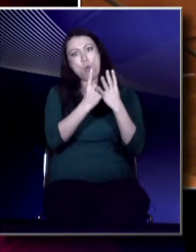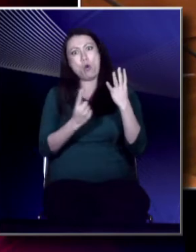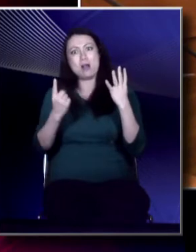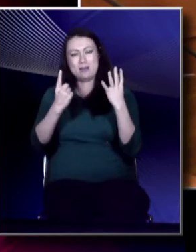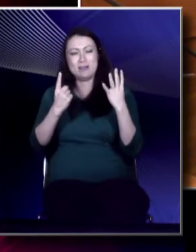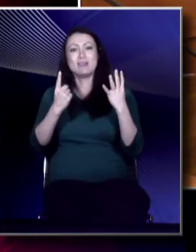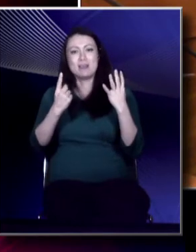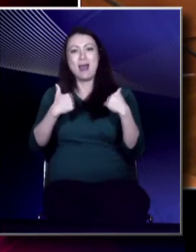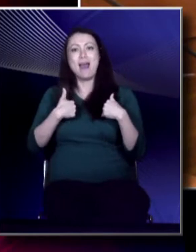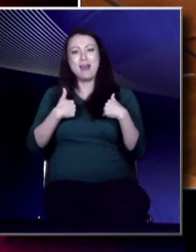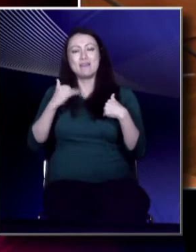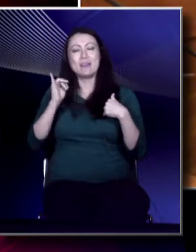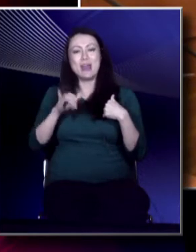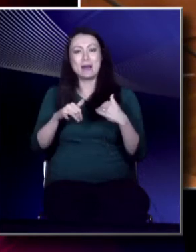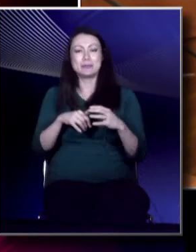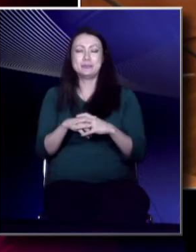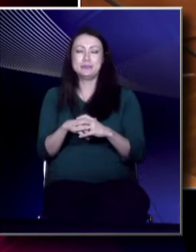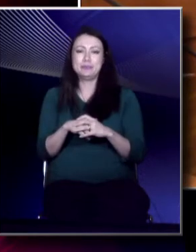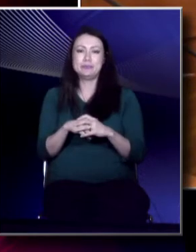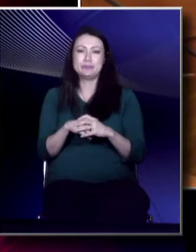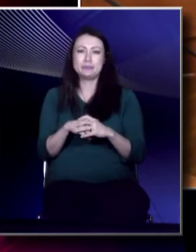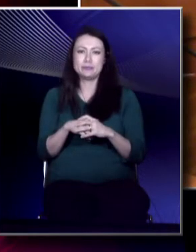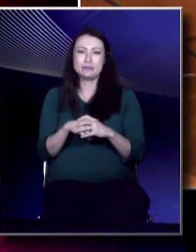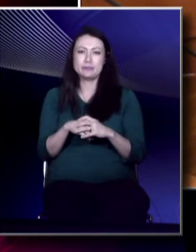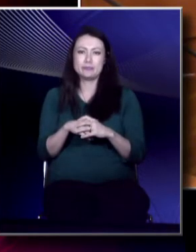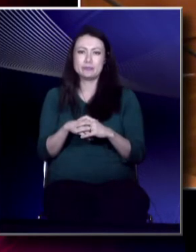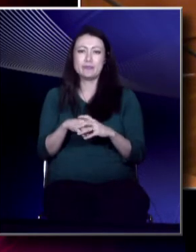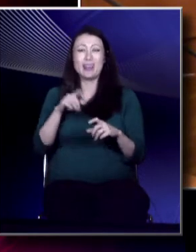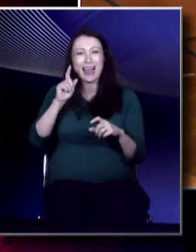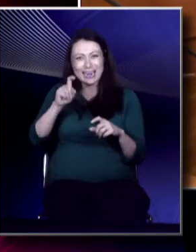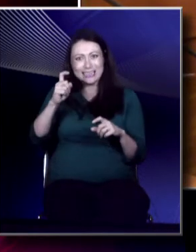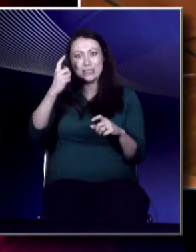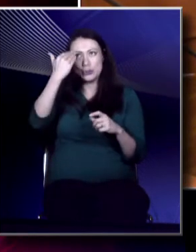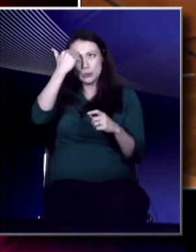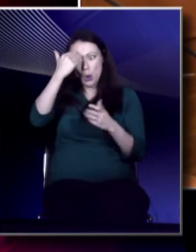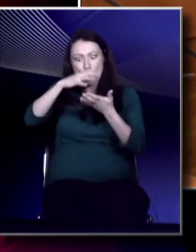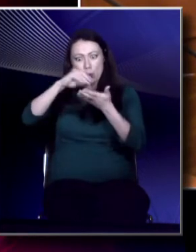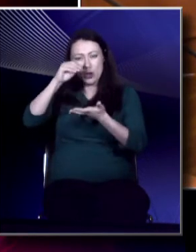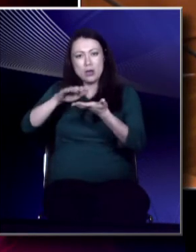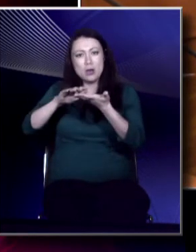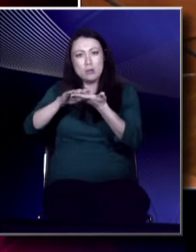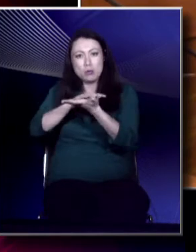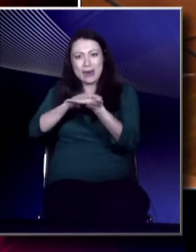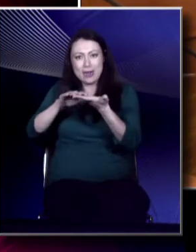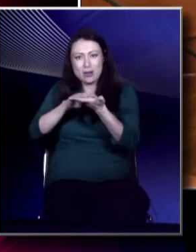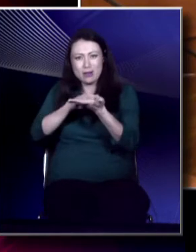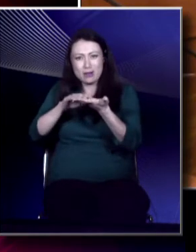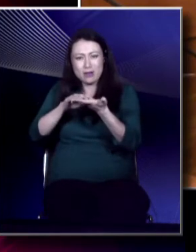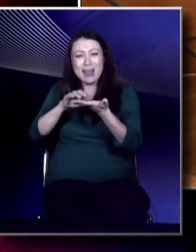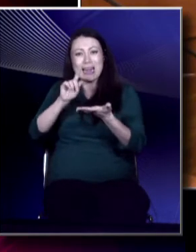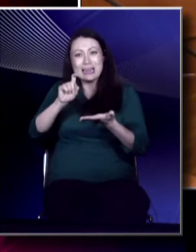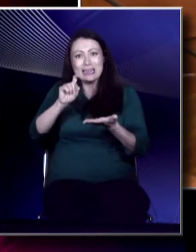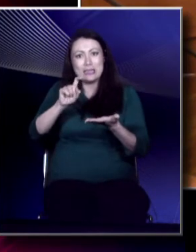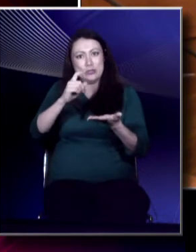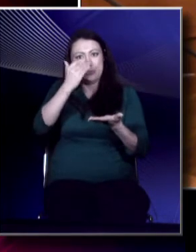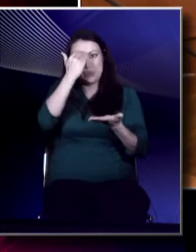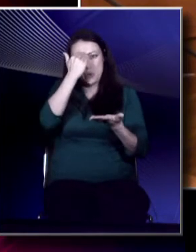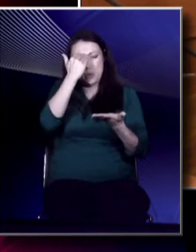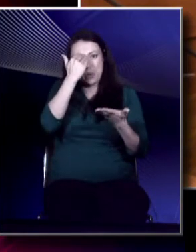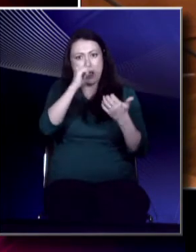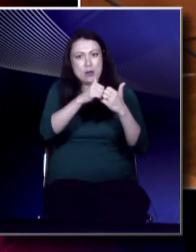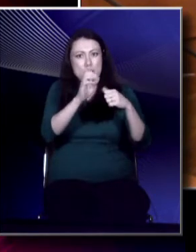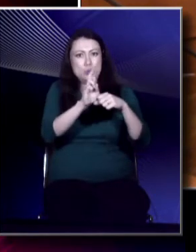have it. I need to know Braille and I need to use a computer.